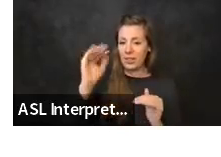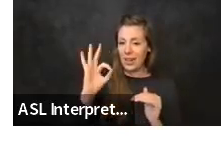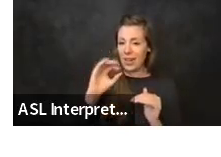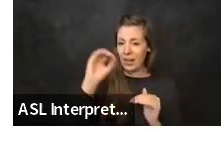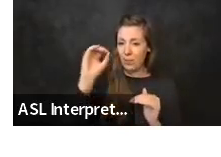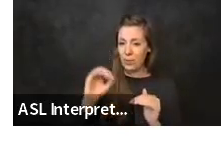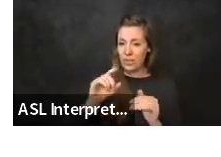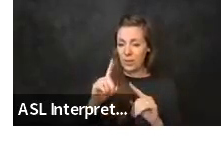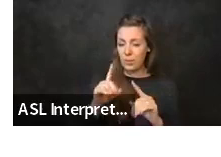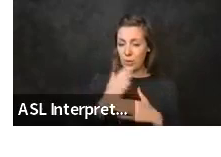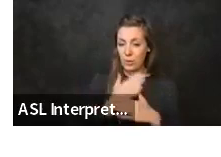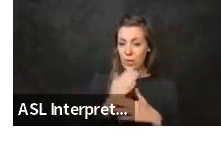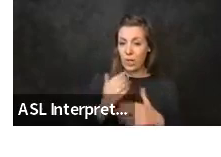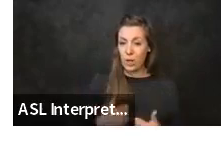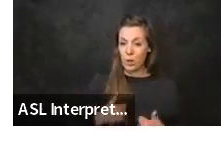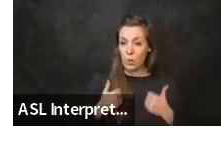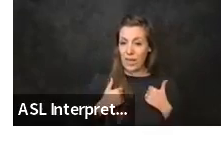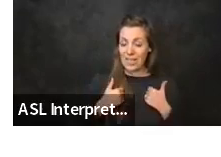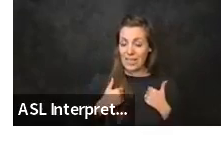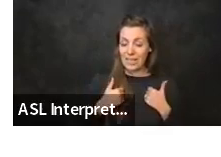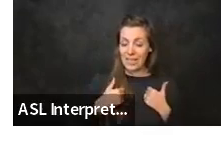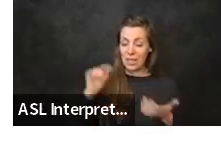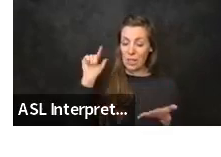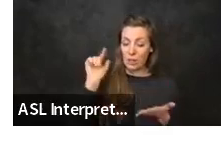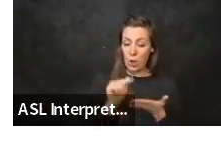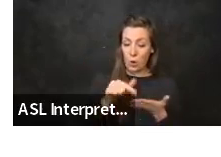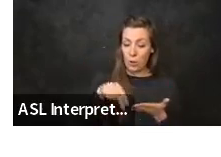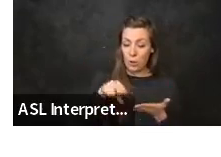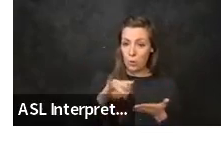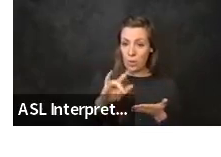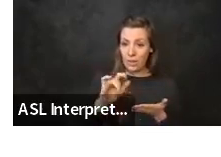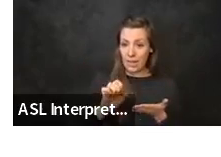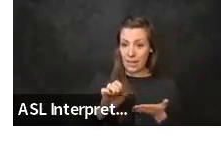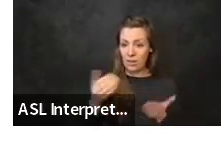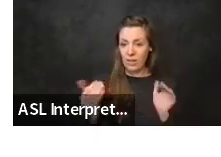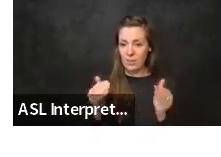between residents in the lowest quartile versus the highest quartile.